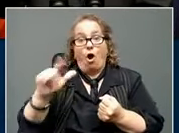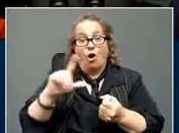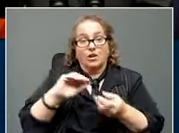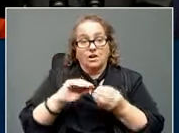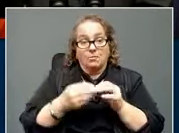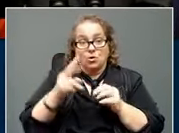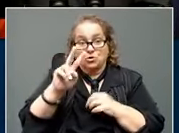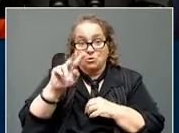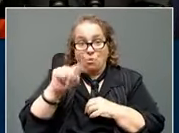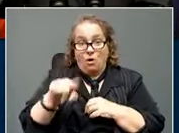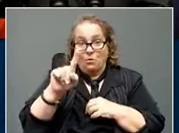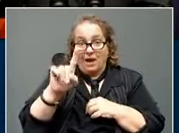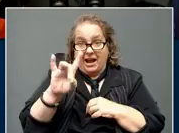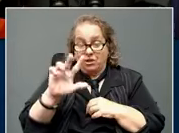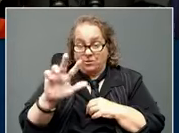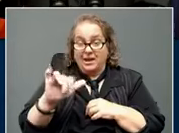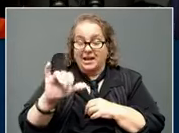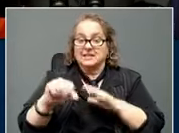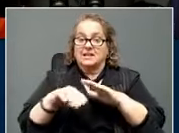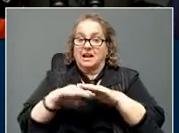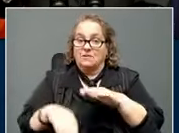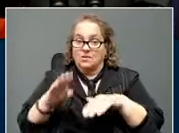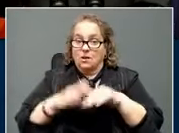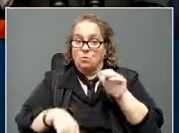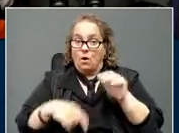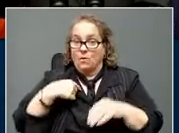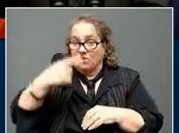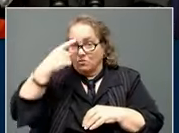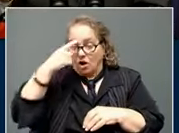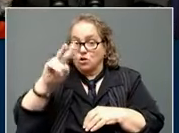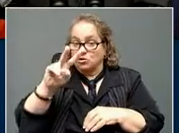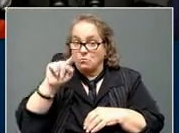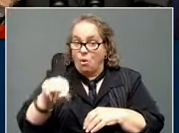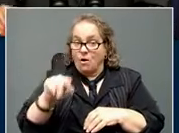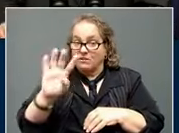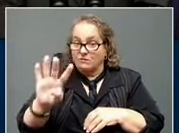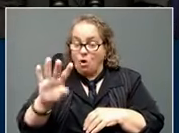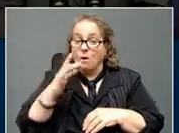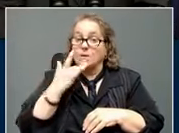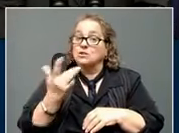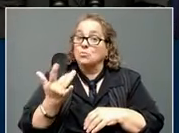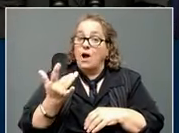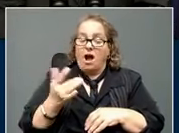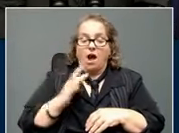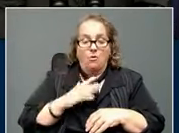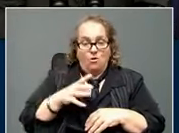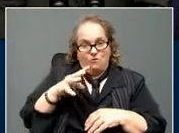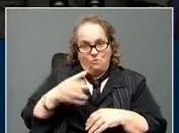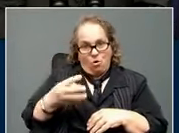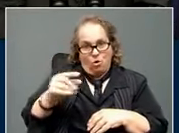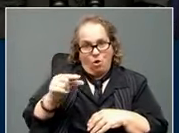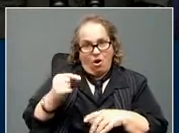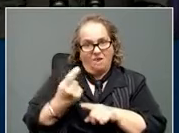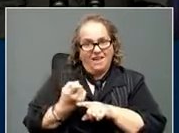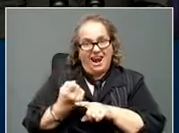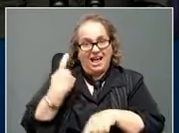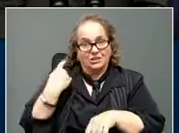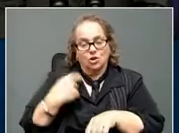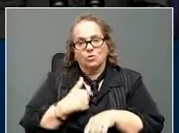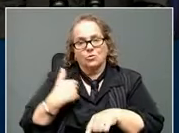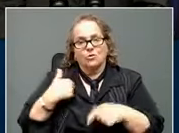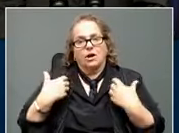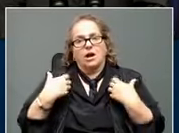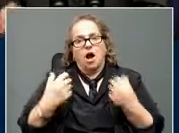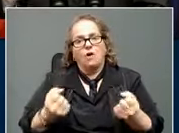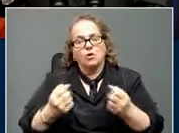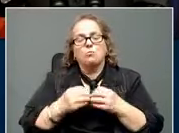get, 2.4, because our fourth quarter of last year, we recovered more than most states